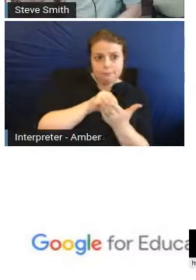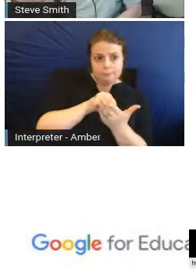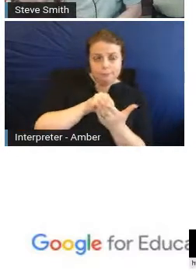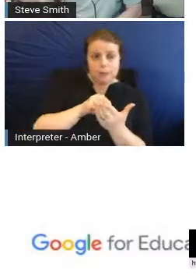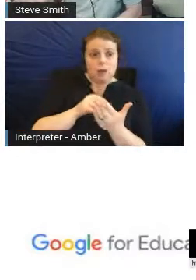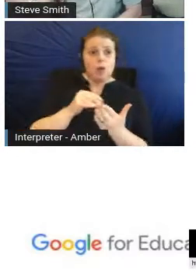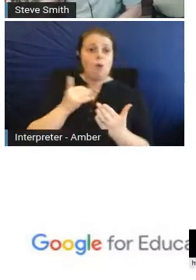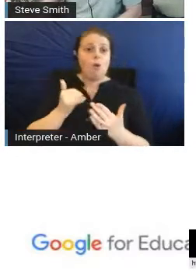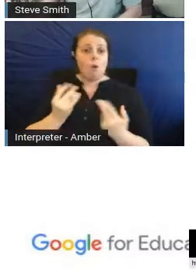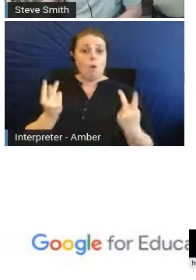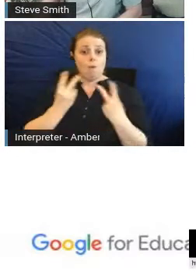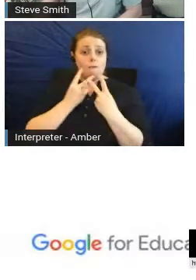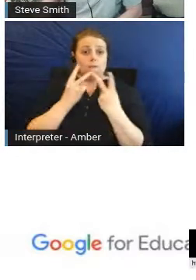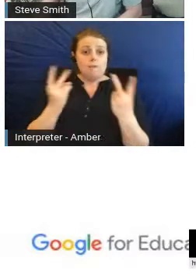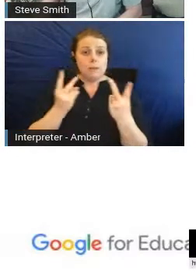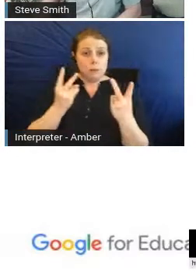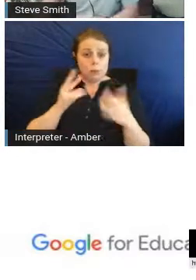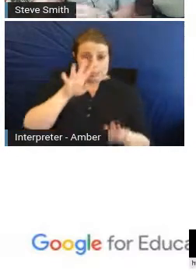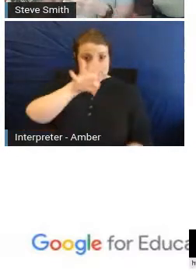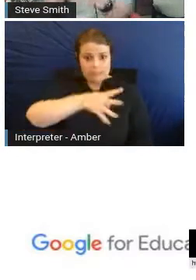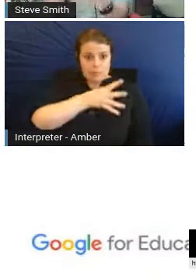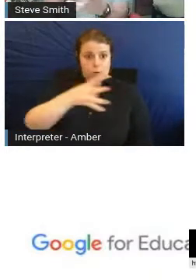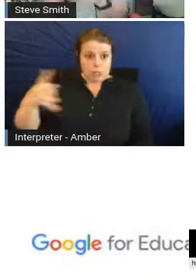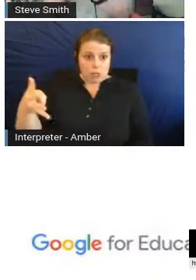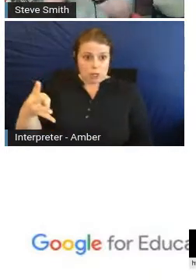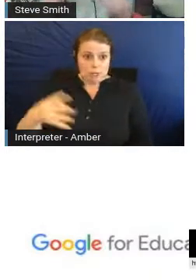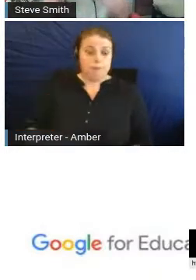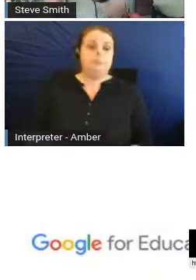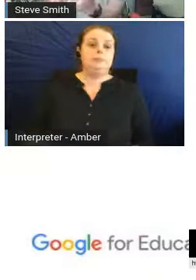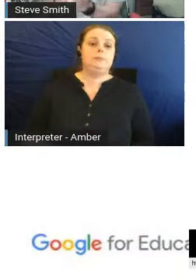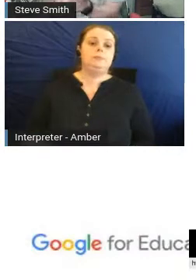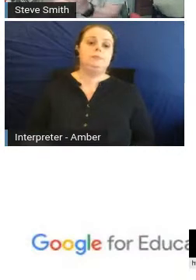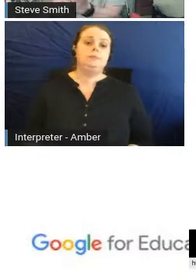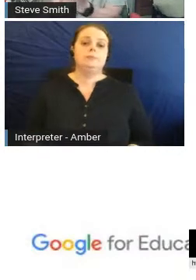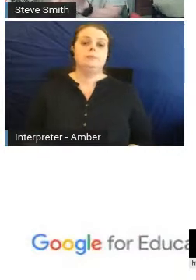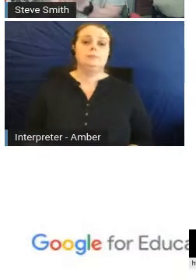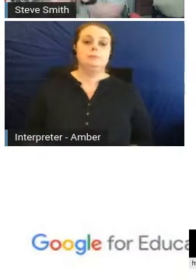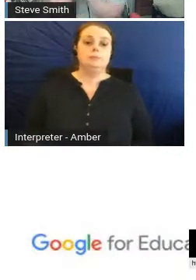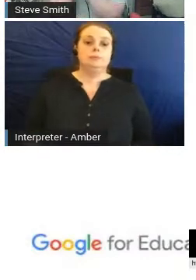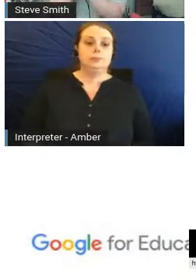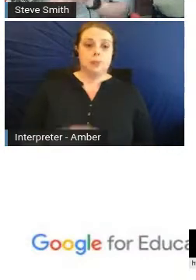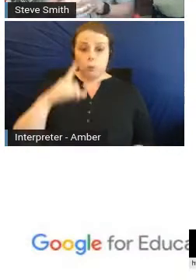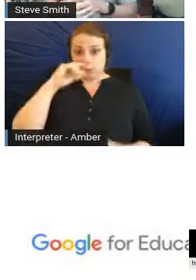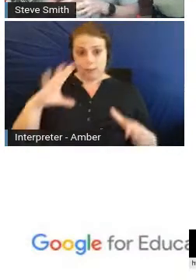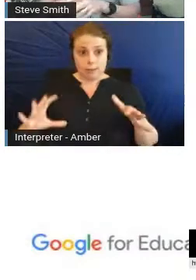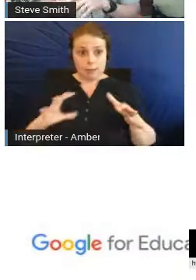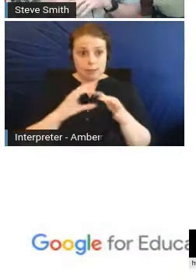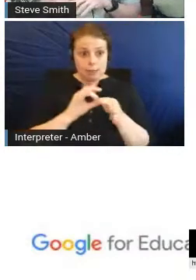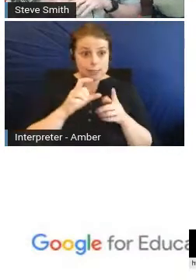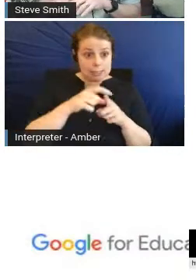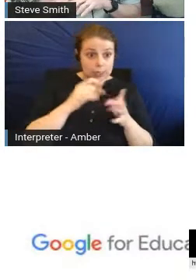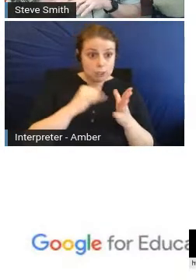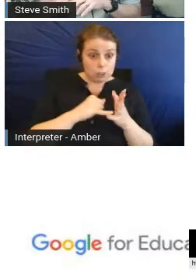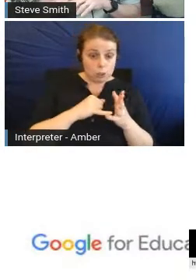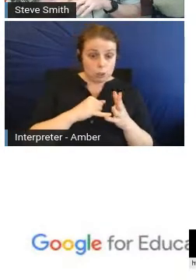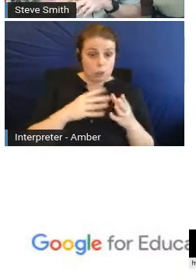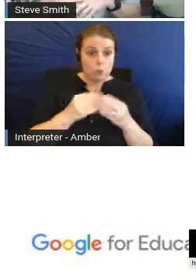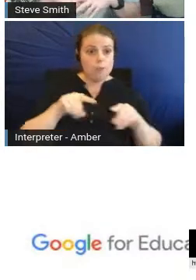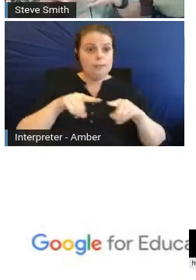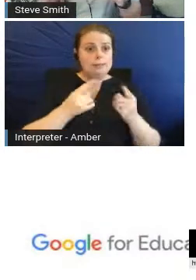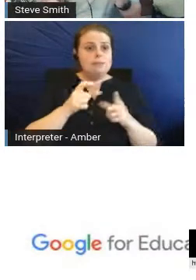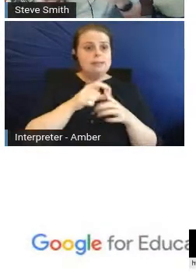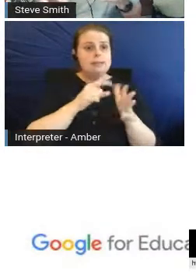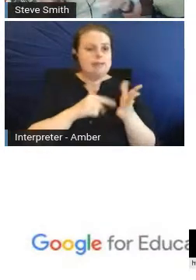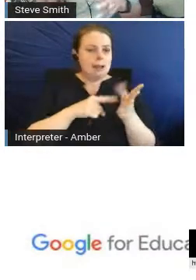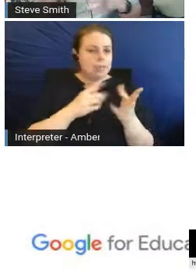what's on a spreadsheet. So you can connect this studio to lots of different data sources. You